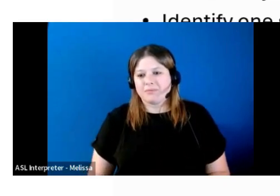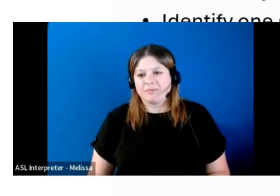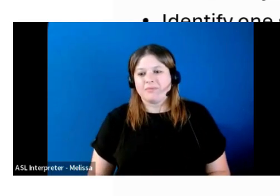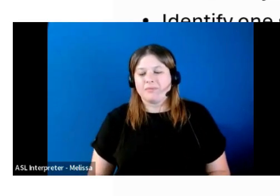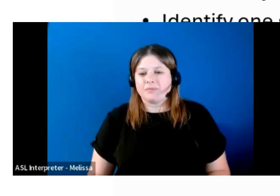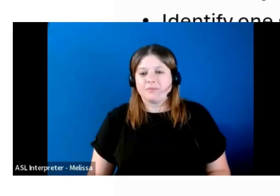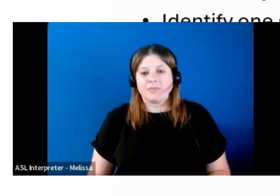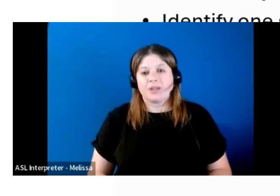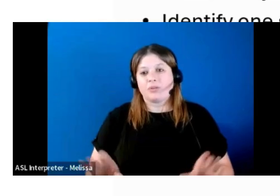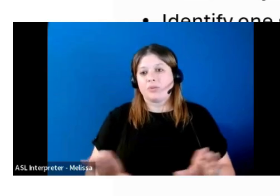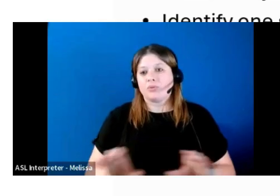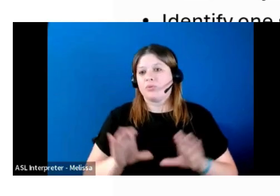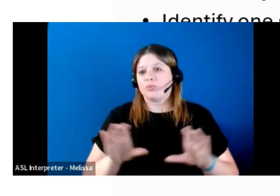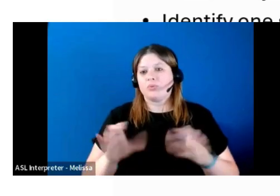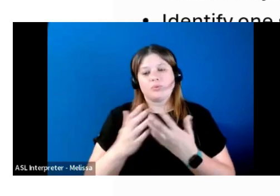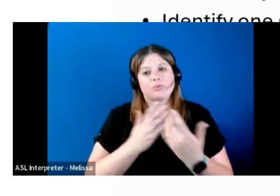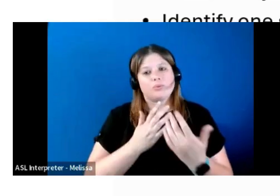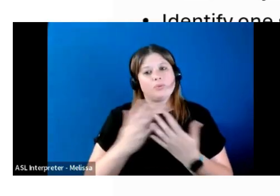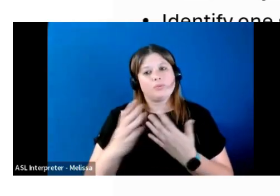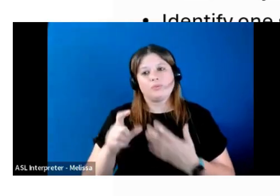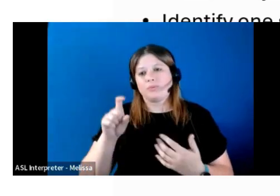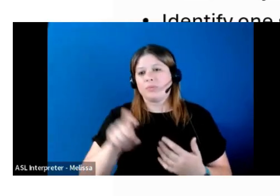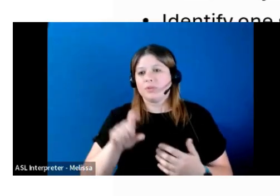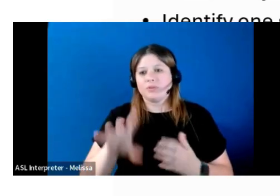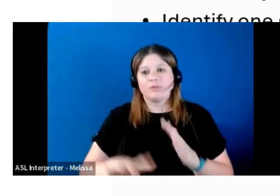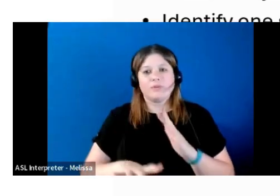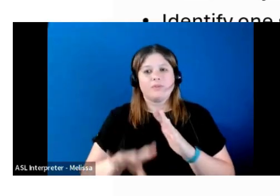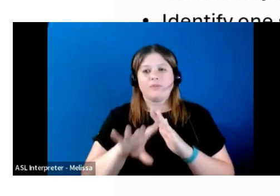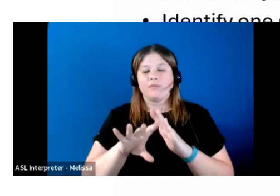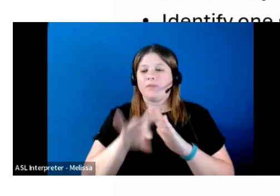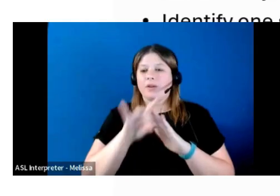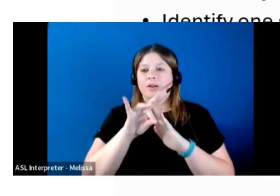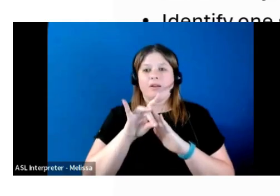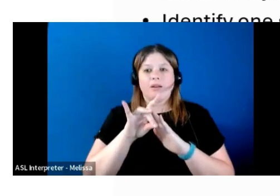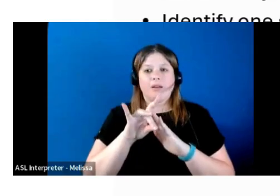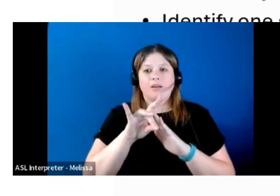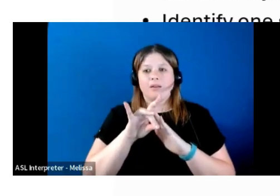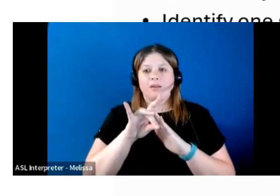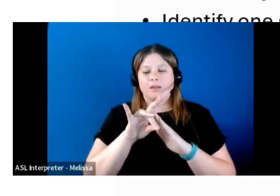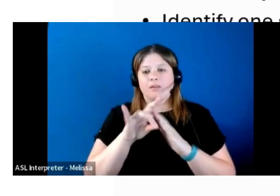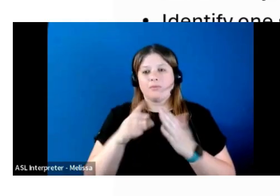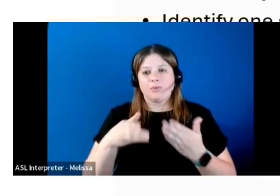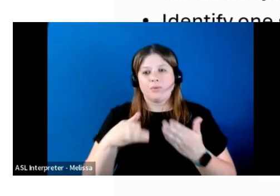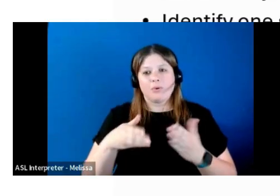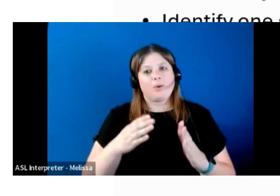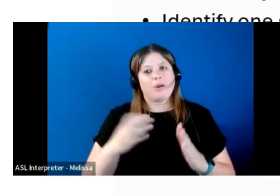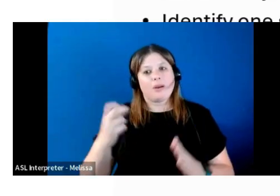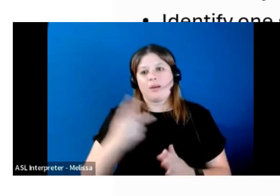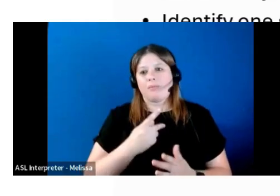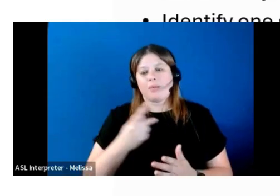need to know. We'll finally find our way back